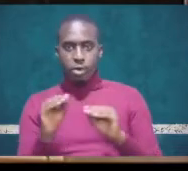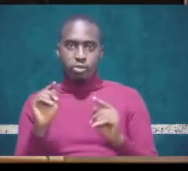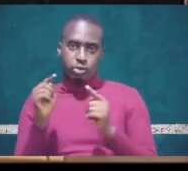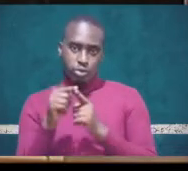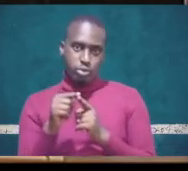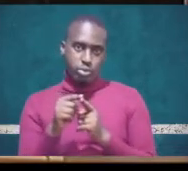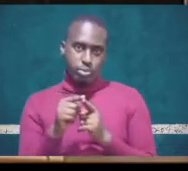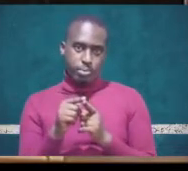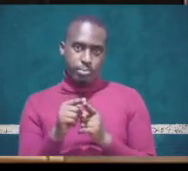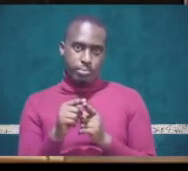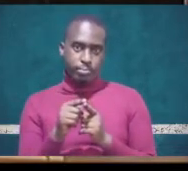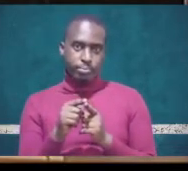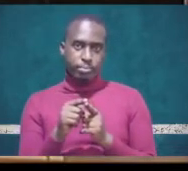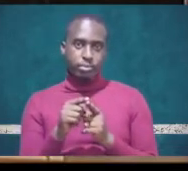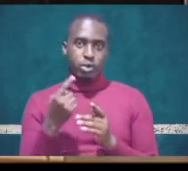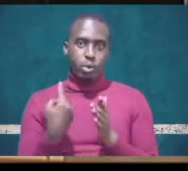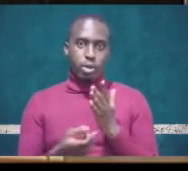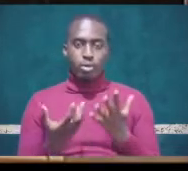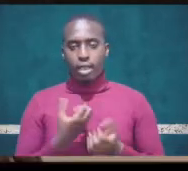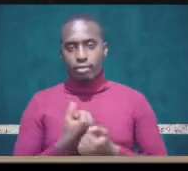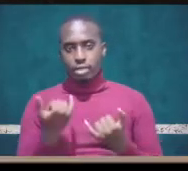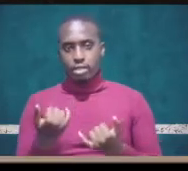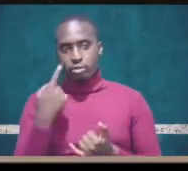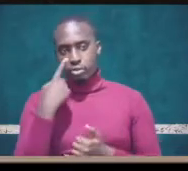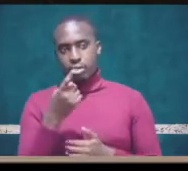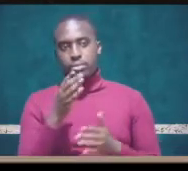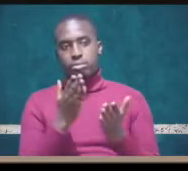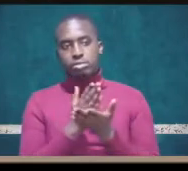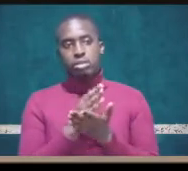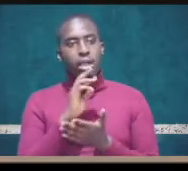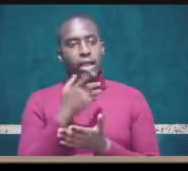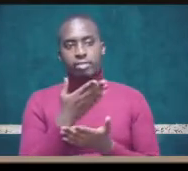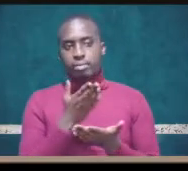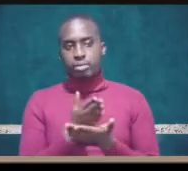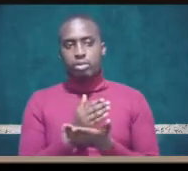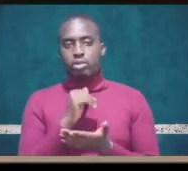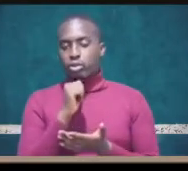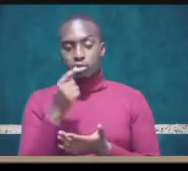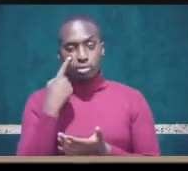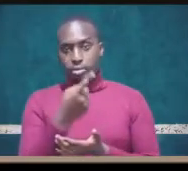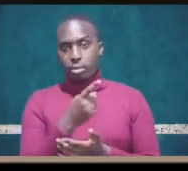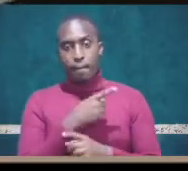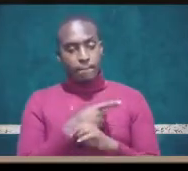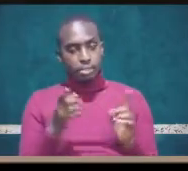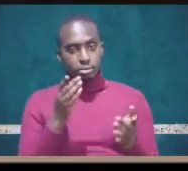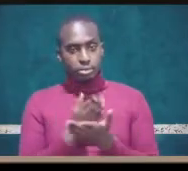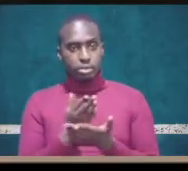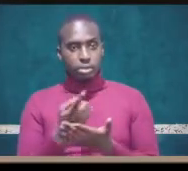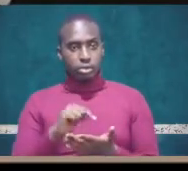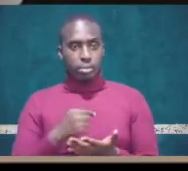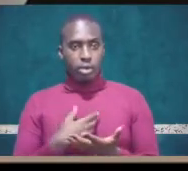to the to what we have now to see. That is the answer, of course. Don't mind about it, but we